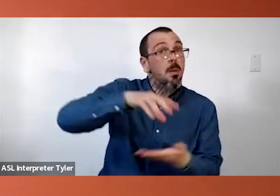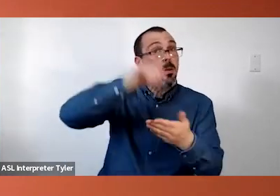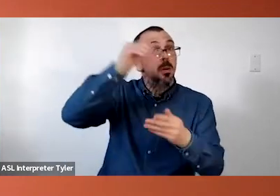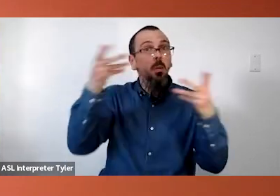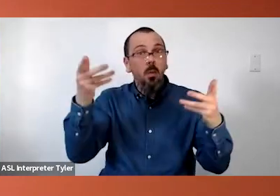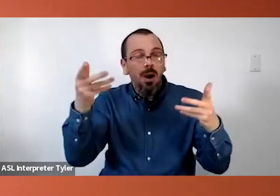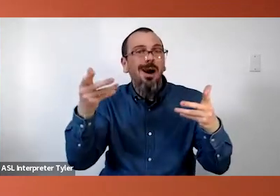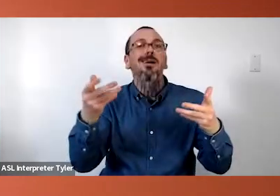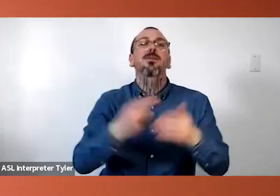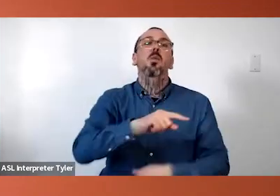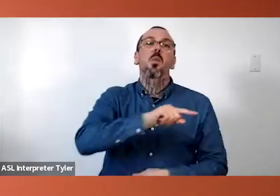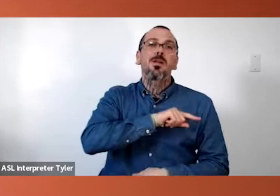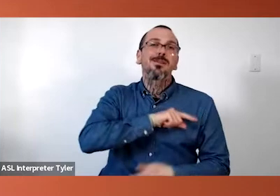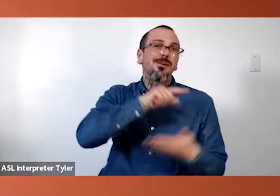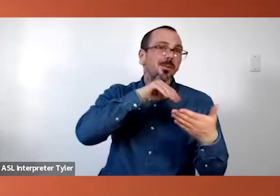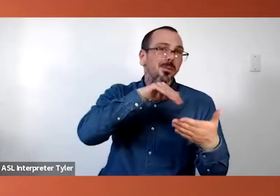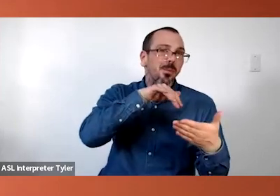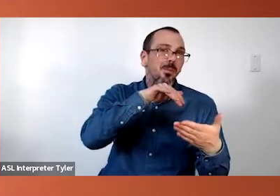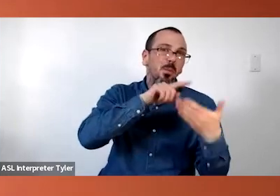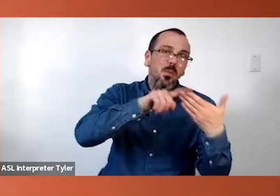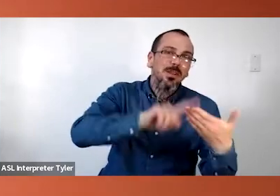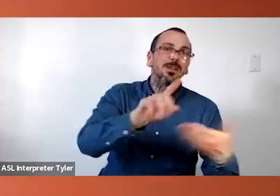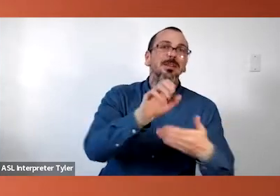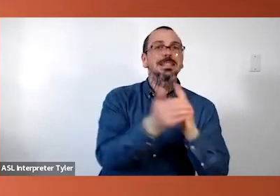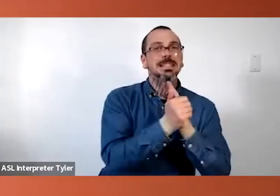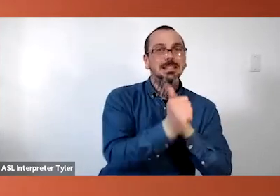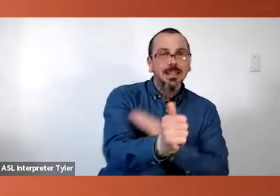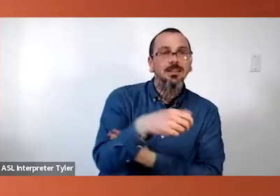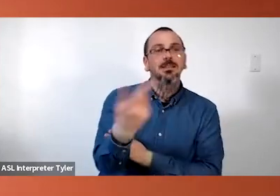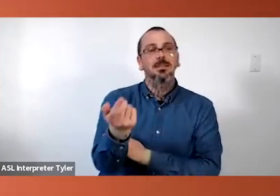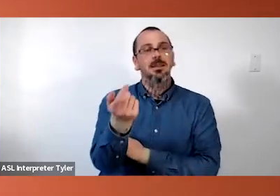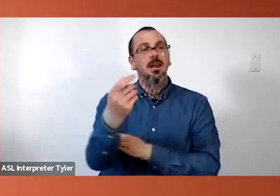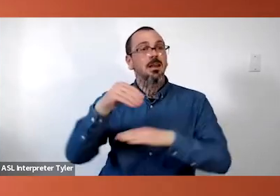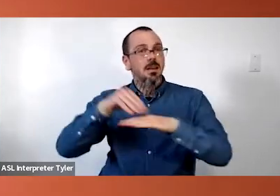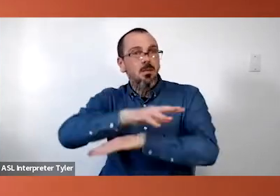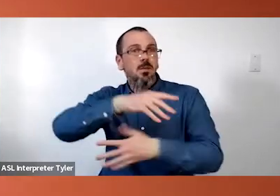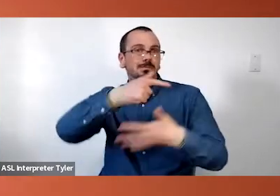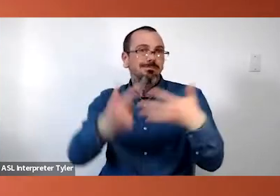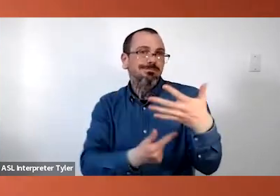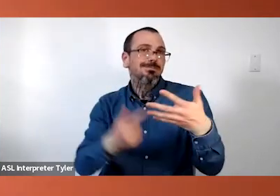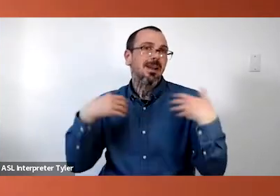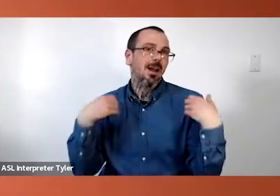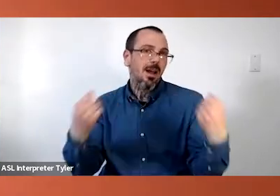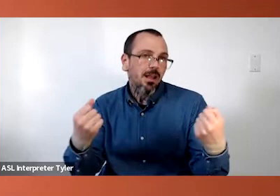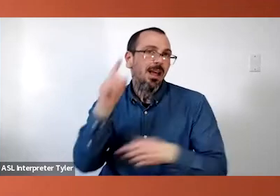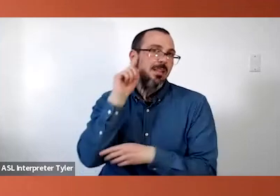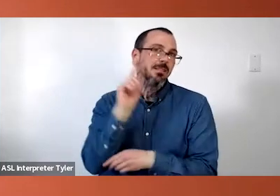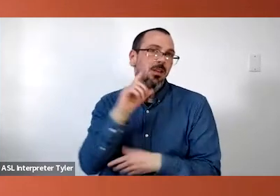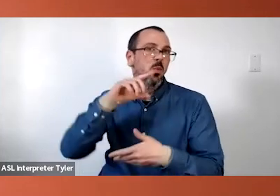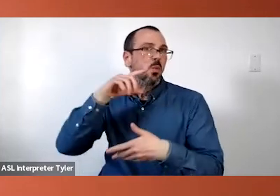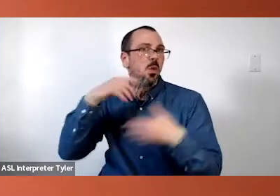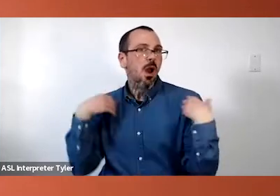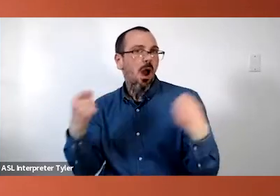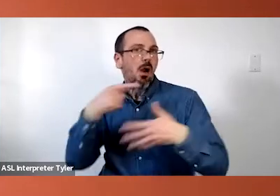social detriments of health, HIV prevention, and sexual health, and the utility of research in addressing health